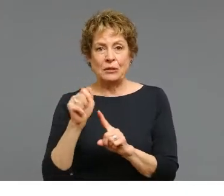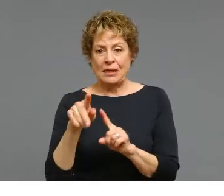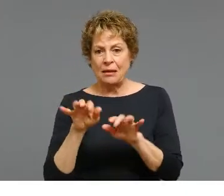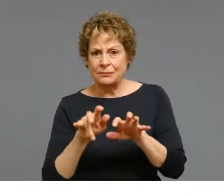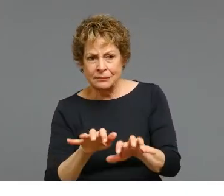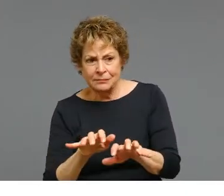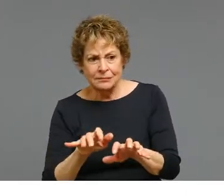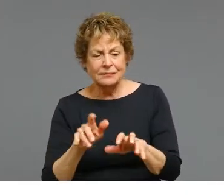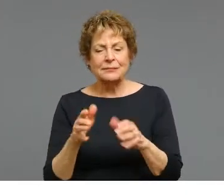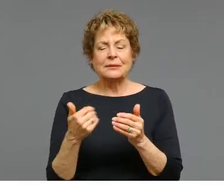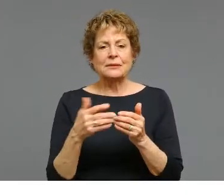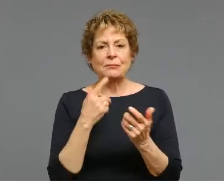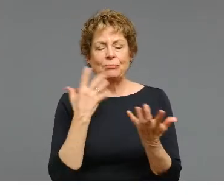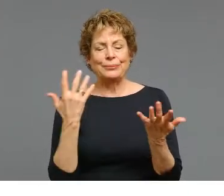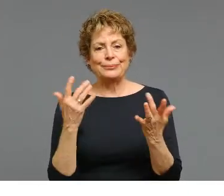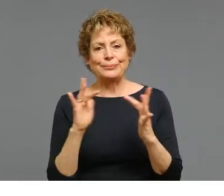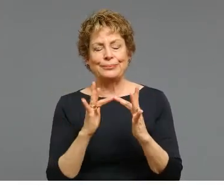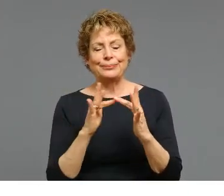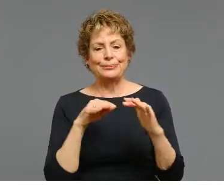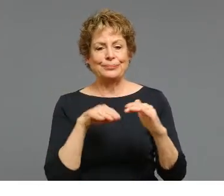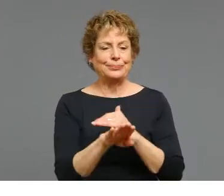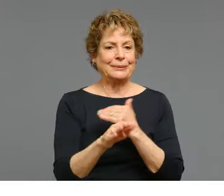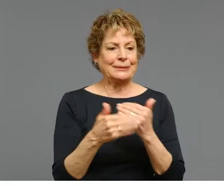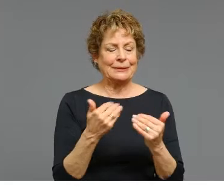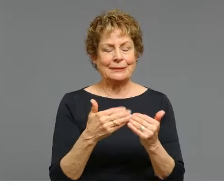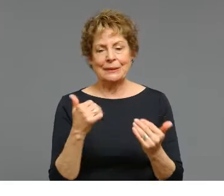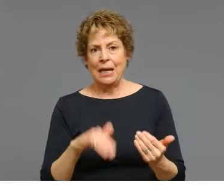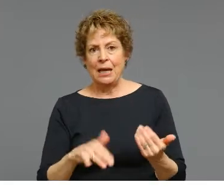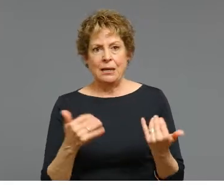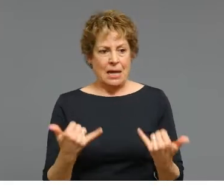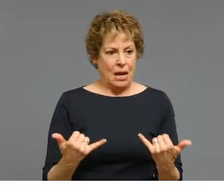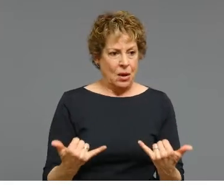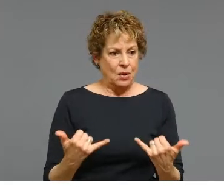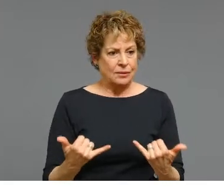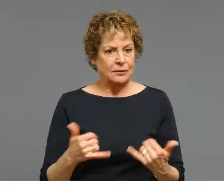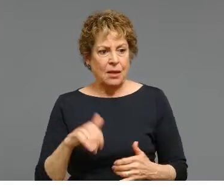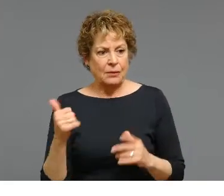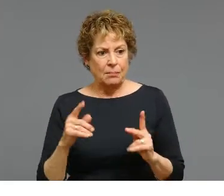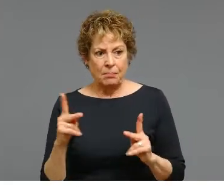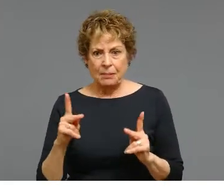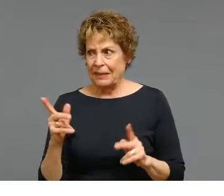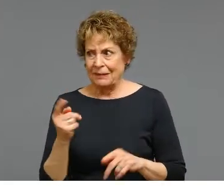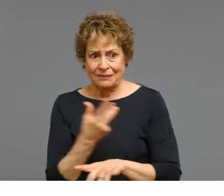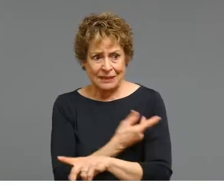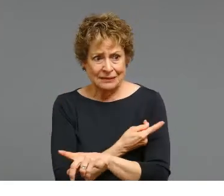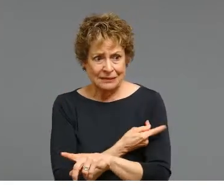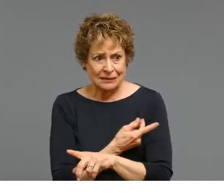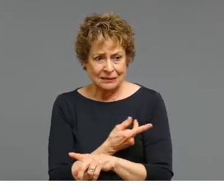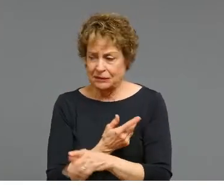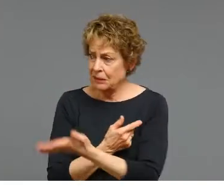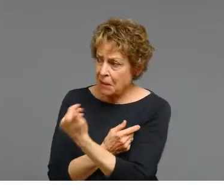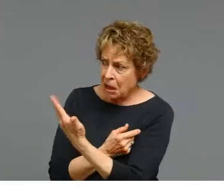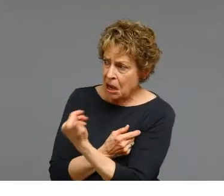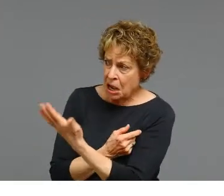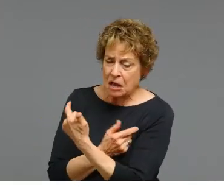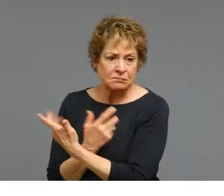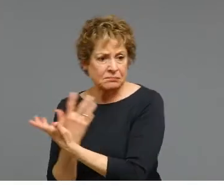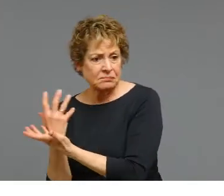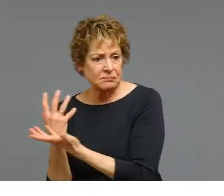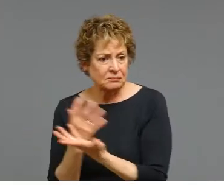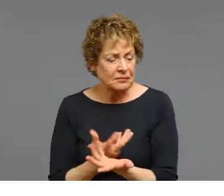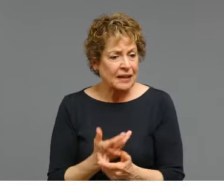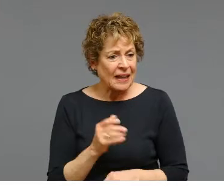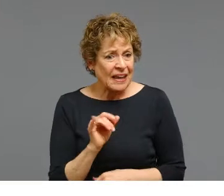all 7 sites. You can bring others with you who need to get vaccinated. We do recommend, if you're bringing someone under the age